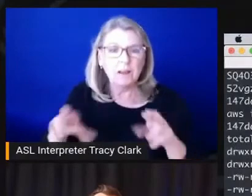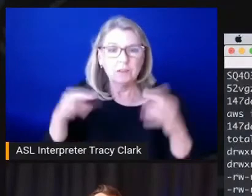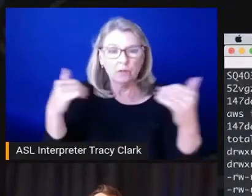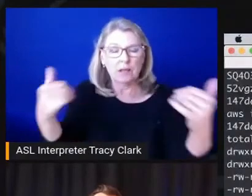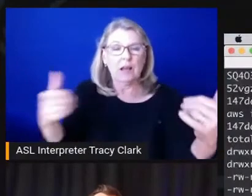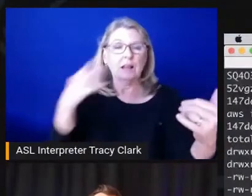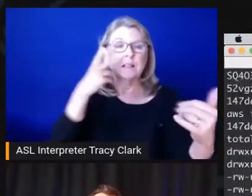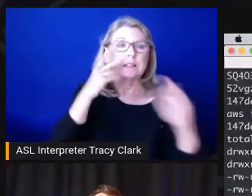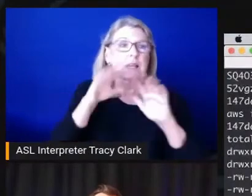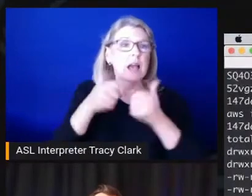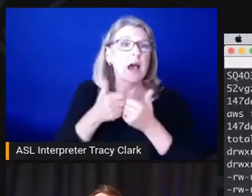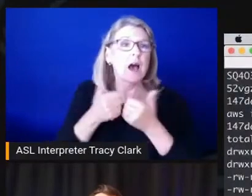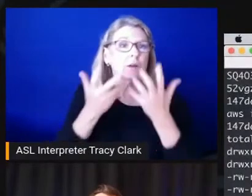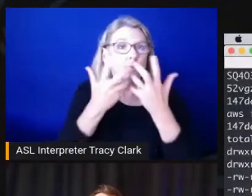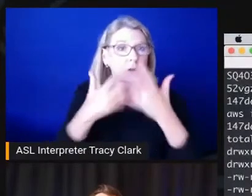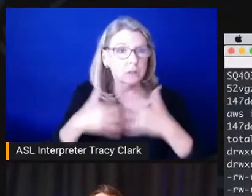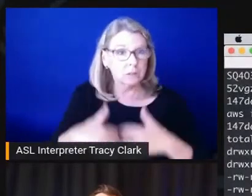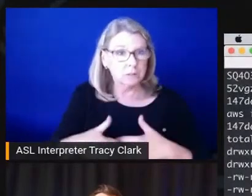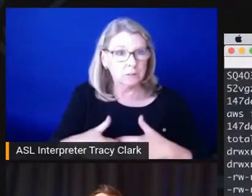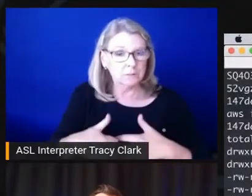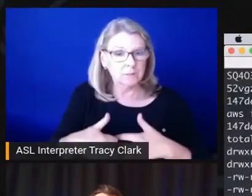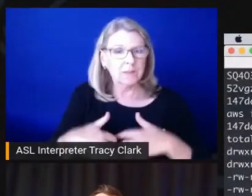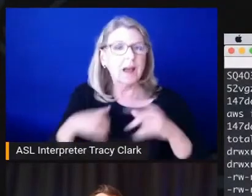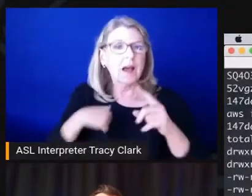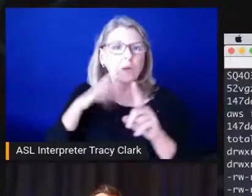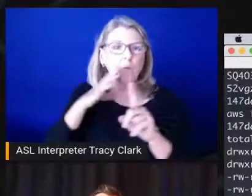me apply.